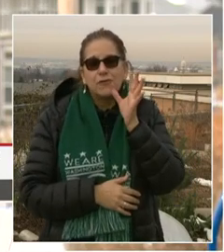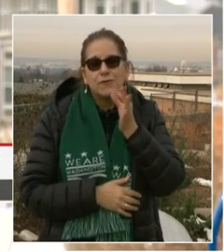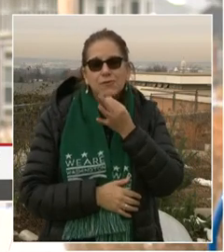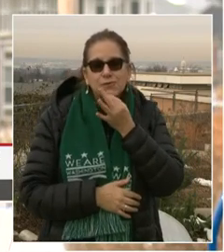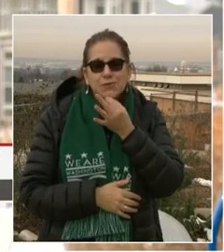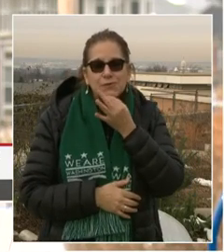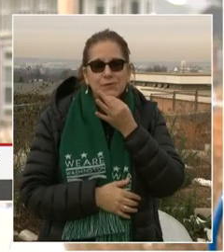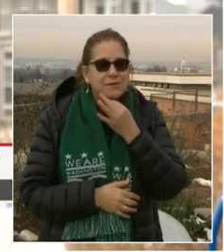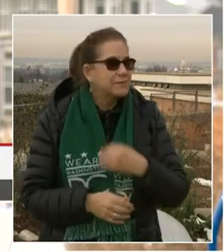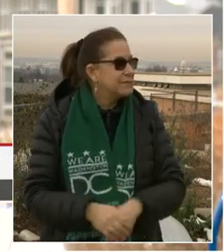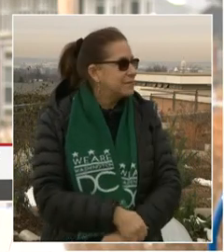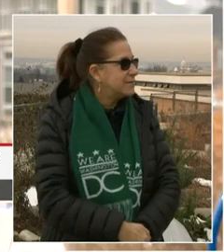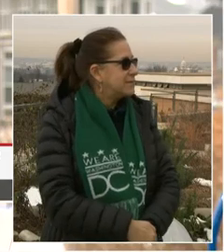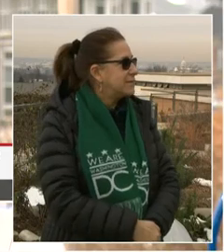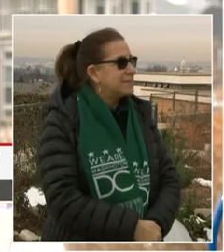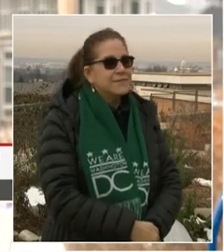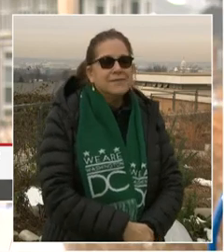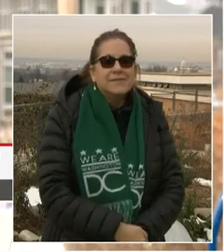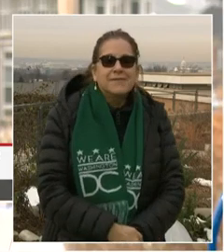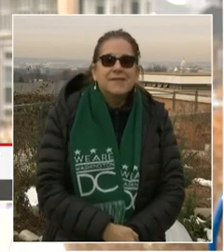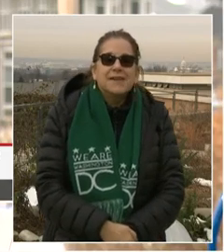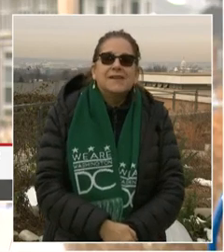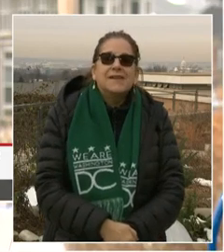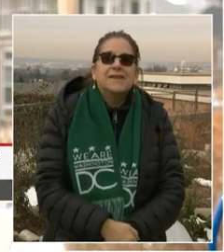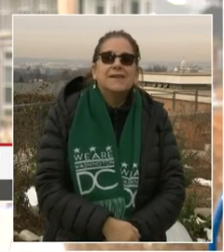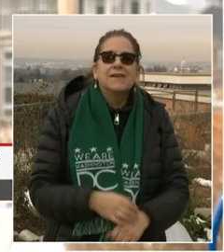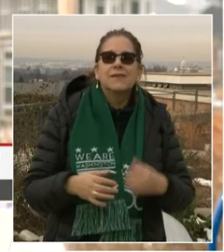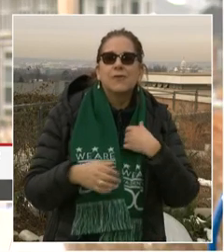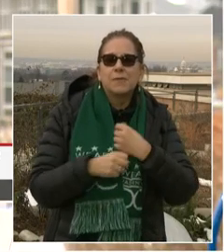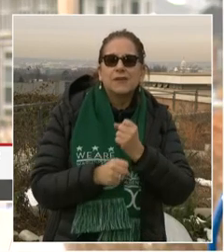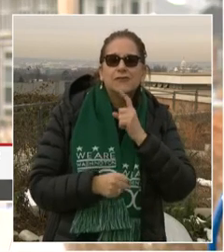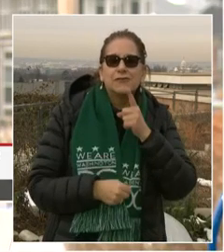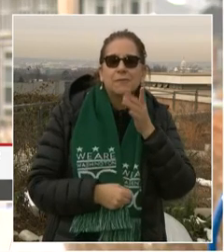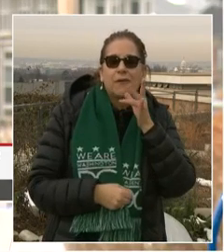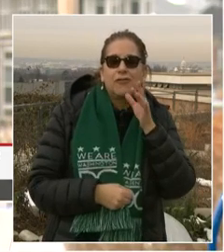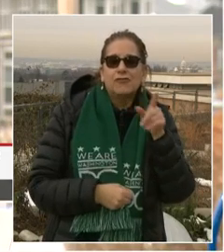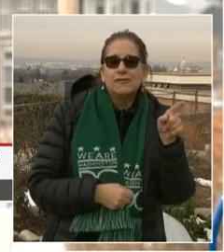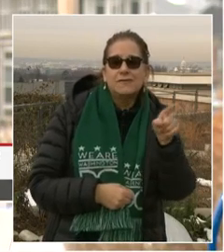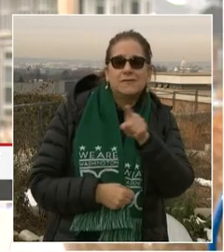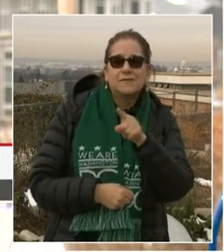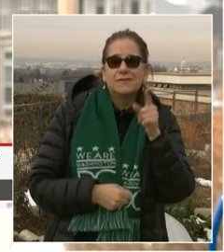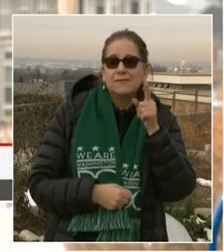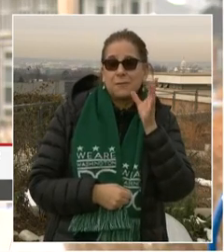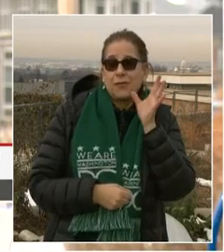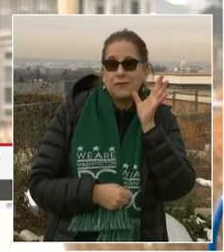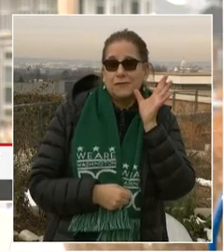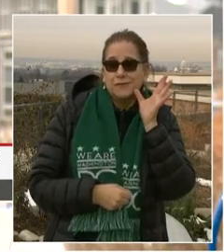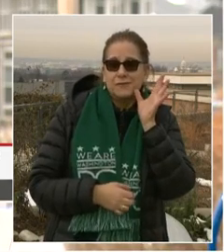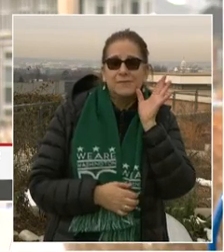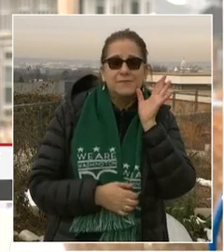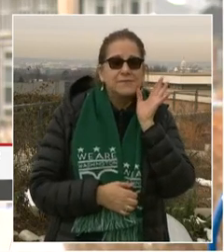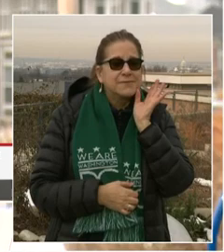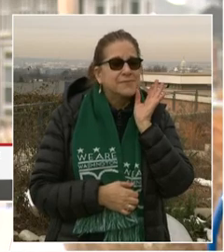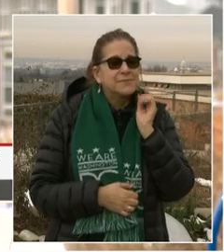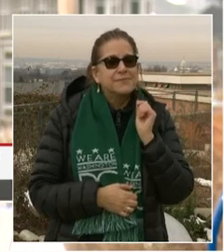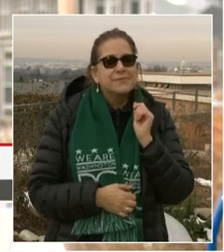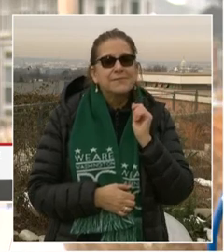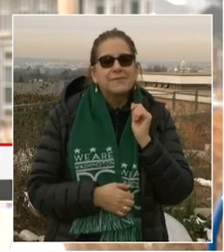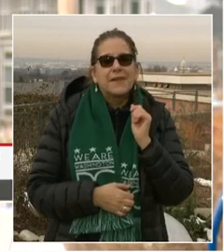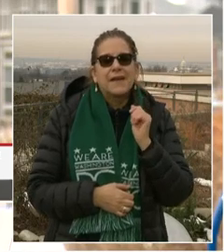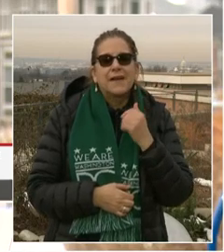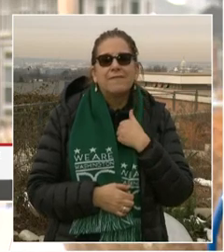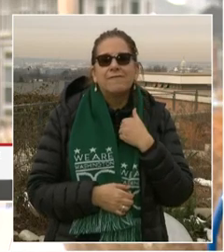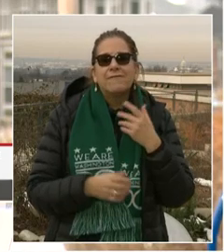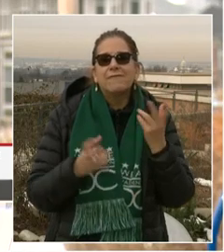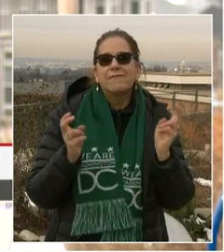ones, and making sure that moms can have the additional help for expenses to